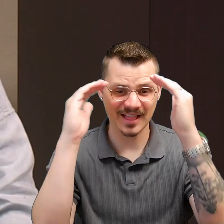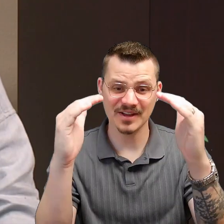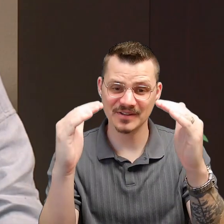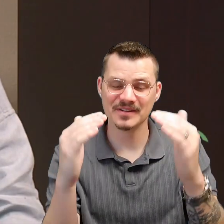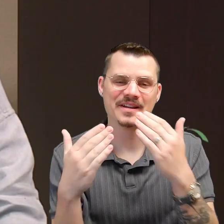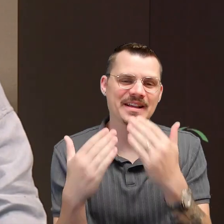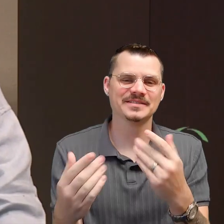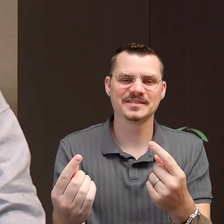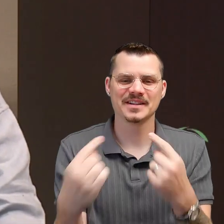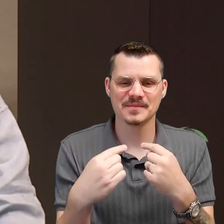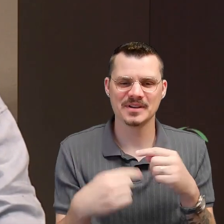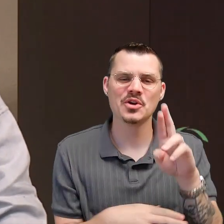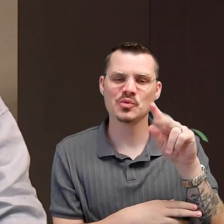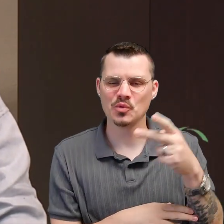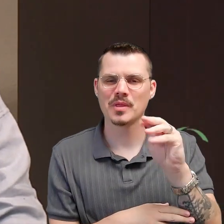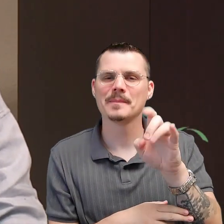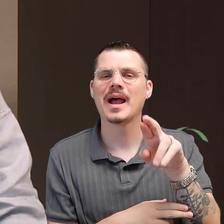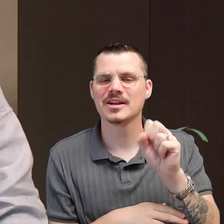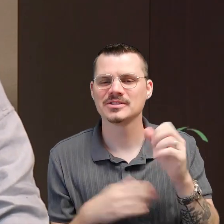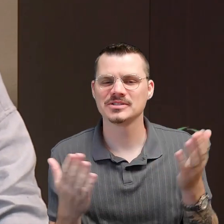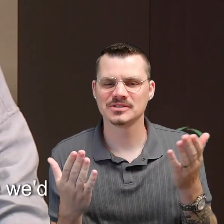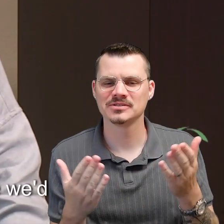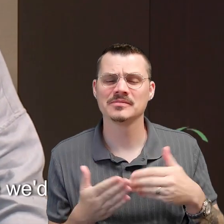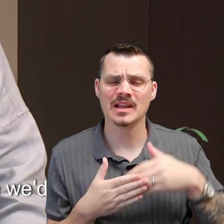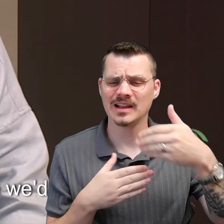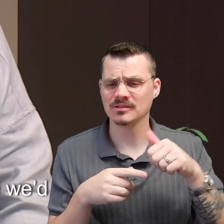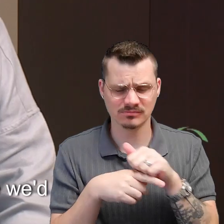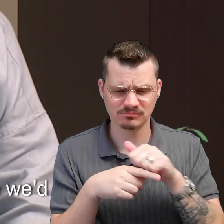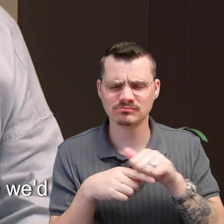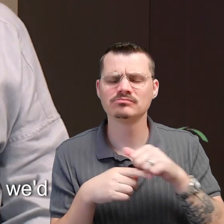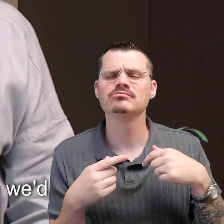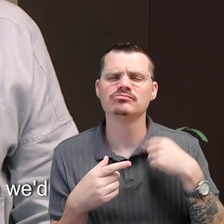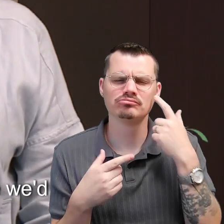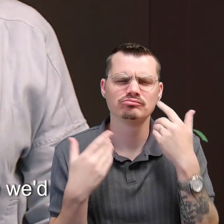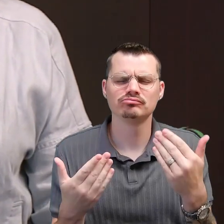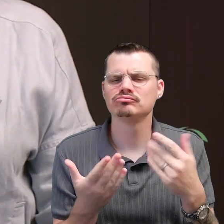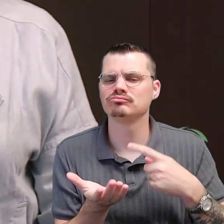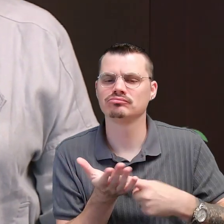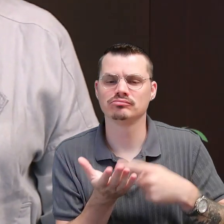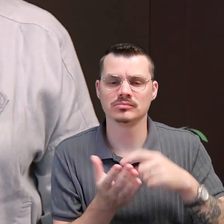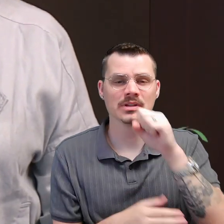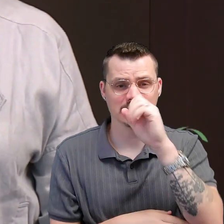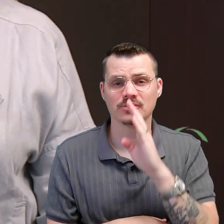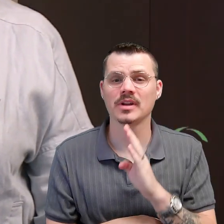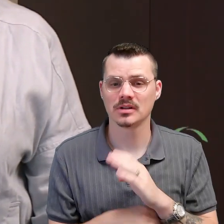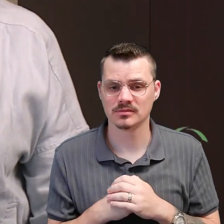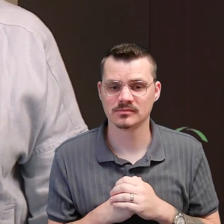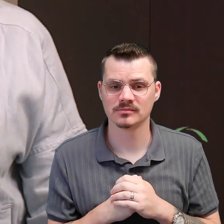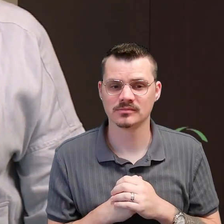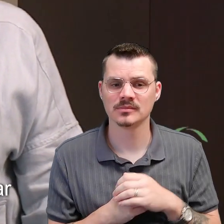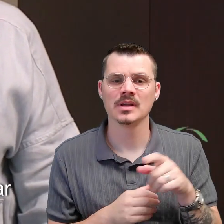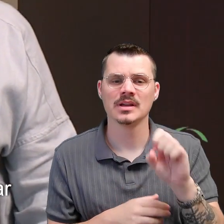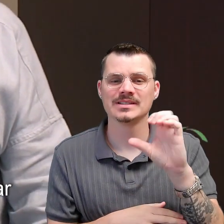Hello, thanks for coming. Ruth Myers here. For this next seminar, I thought maybe we'd talk about